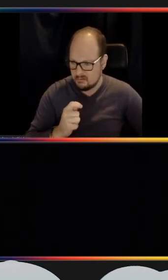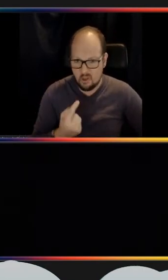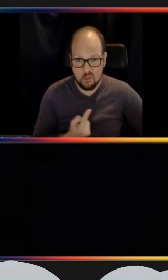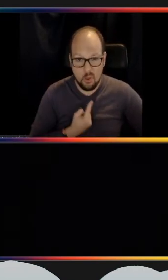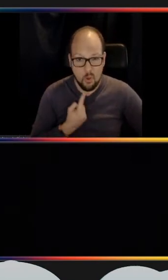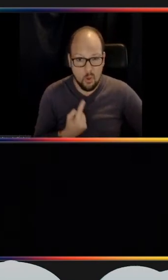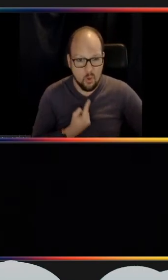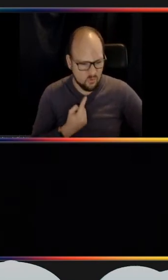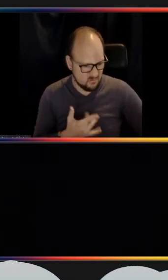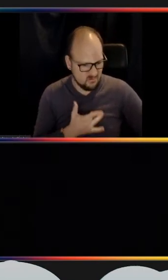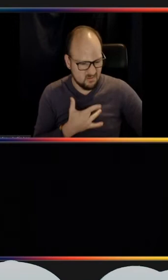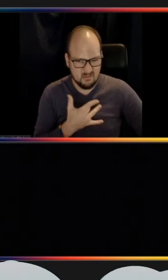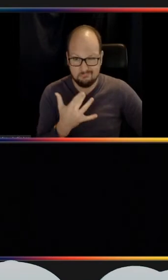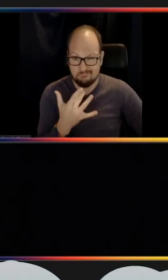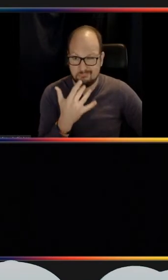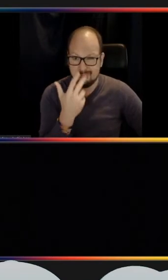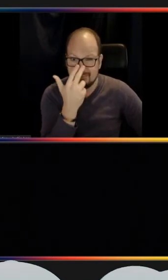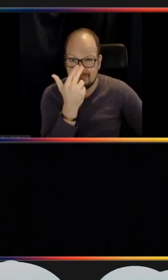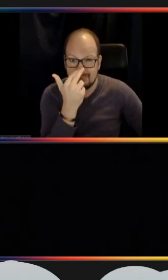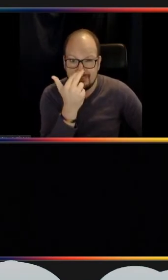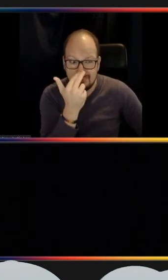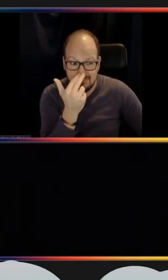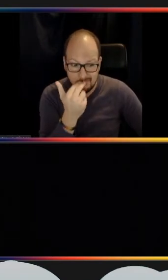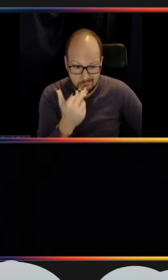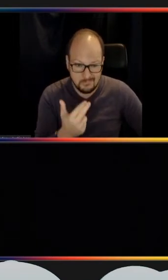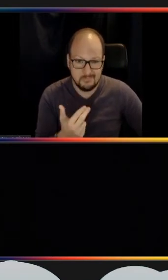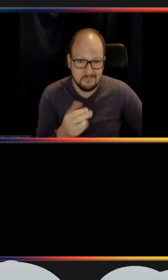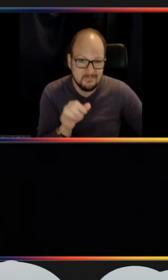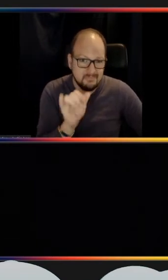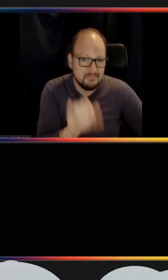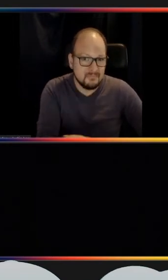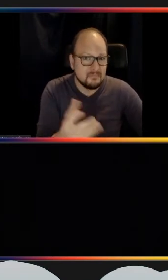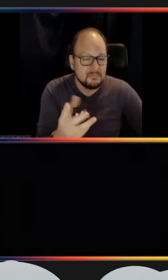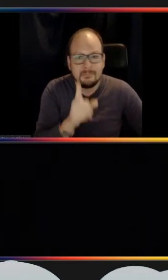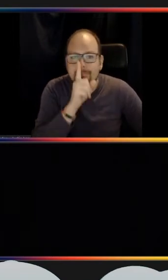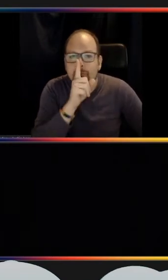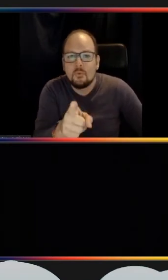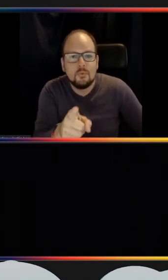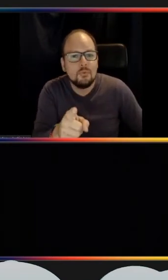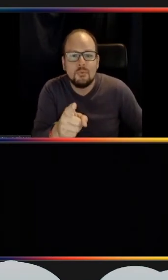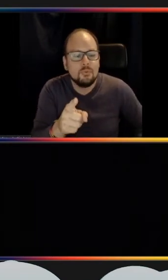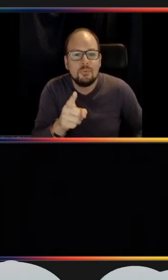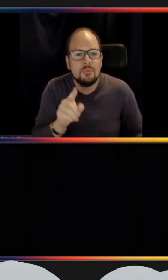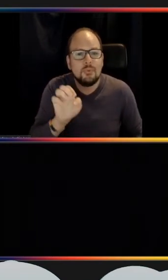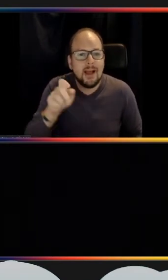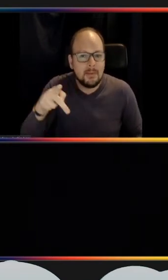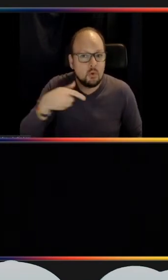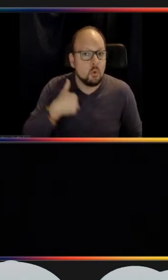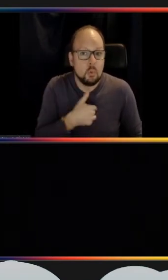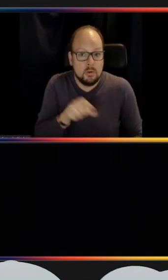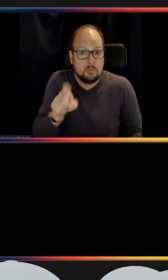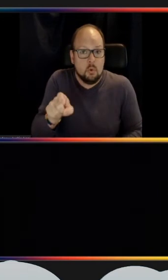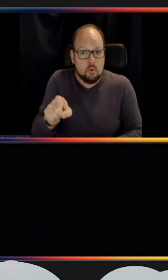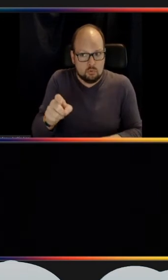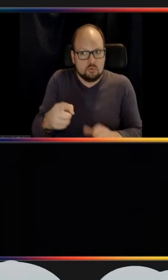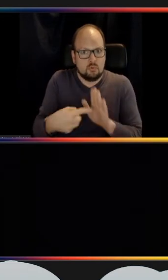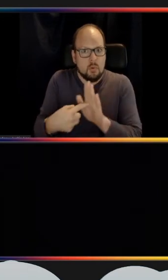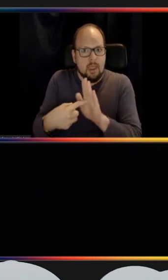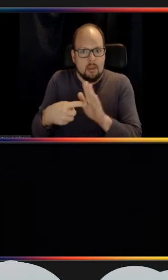weird. But it was super cool. And that was actually an episode that we were supposed to air anyway this season. And